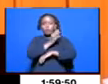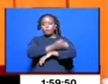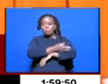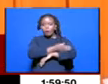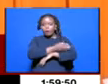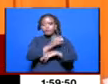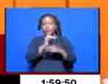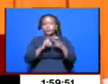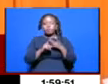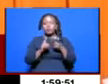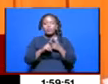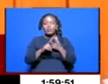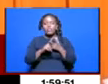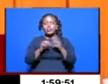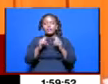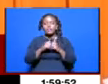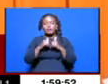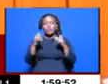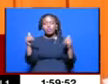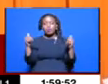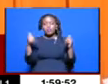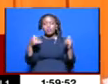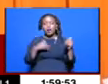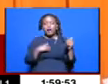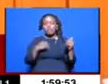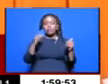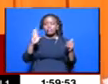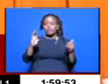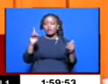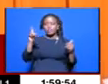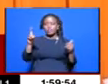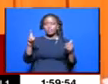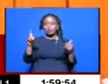of separation comprising the executive,